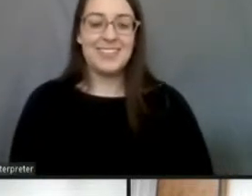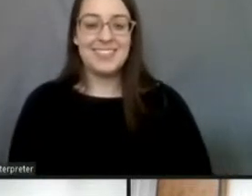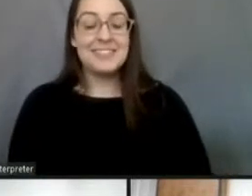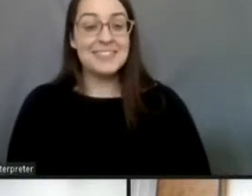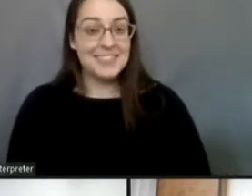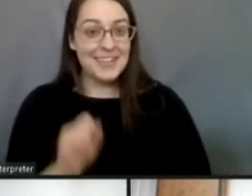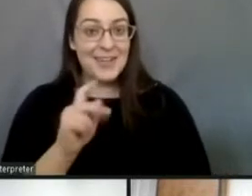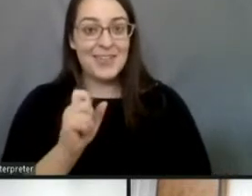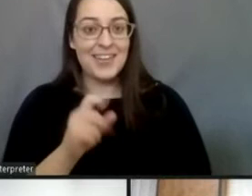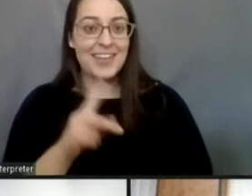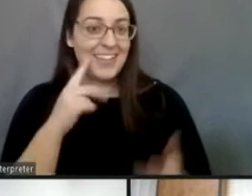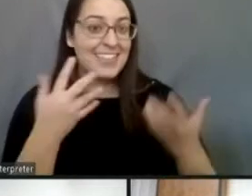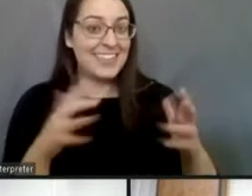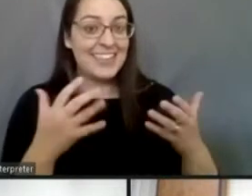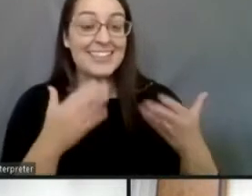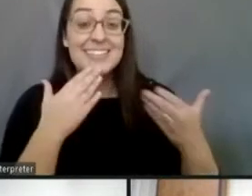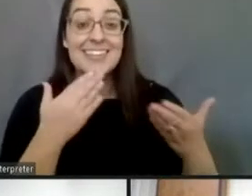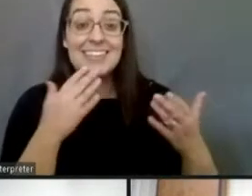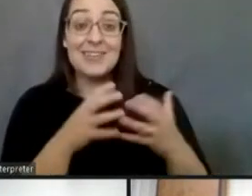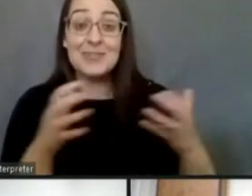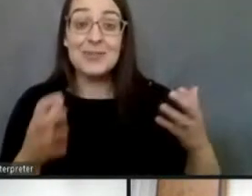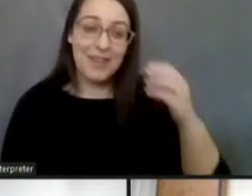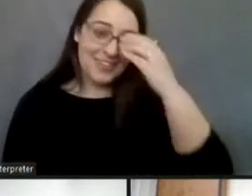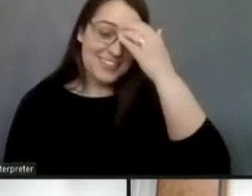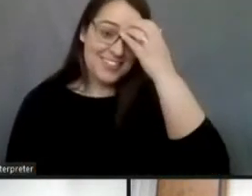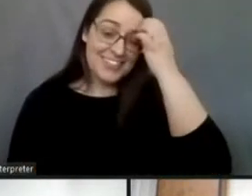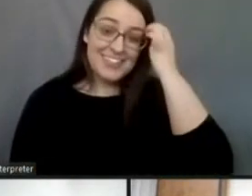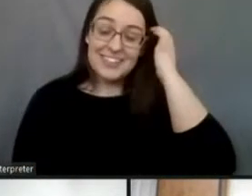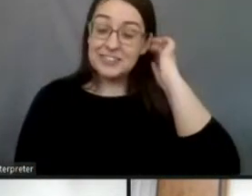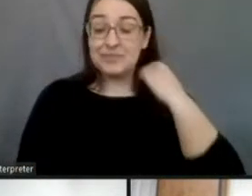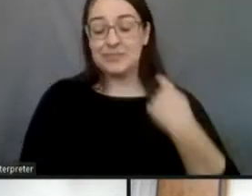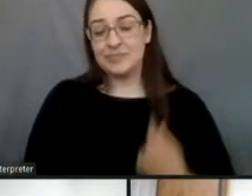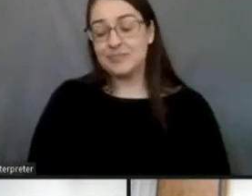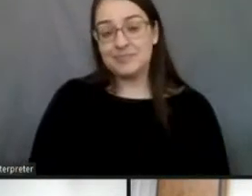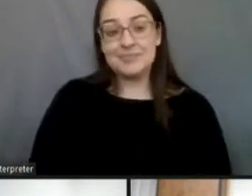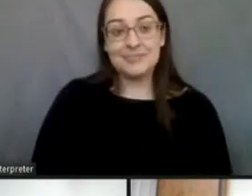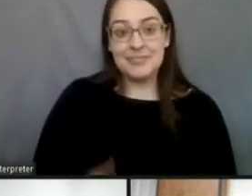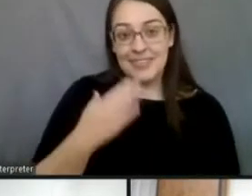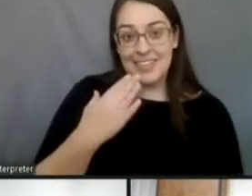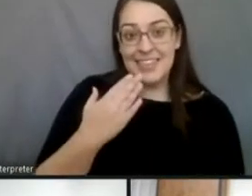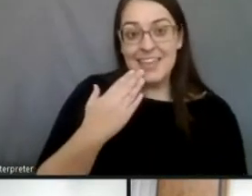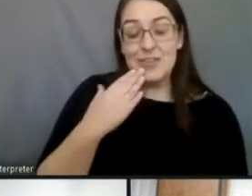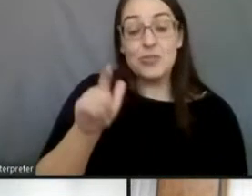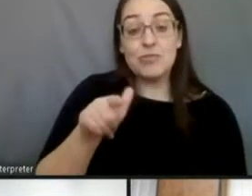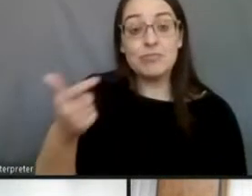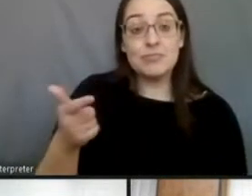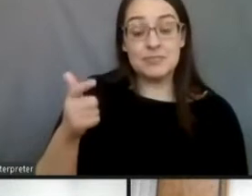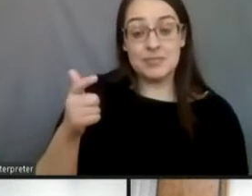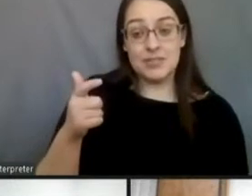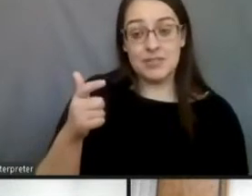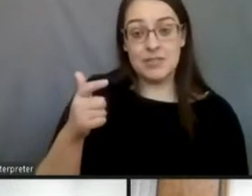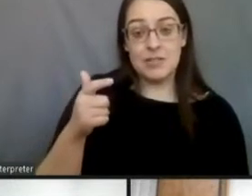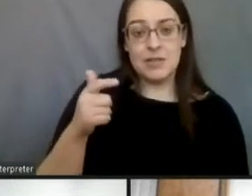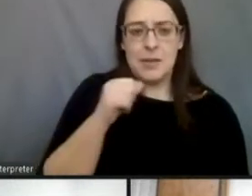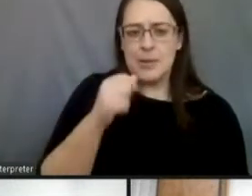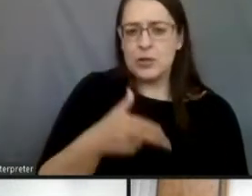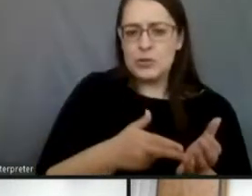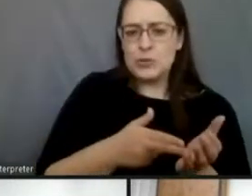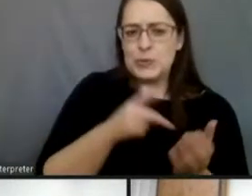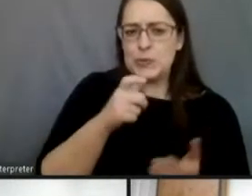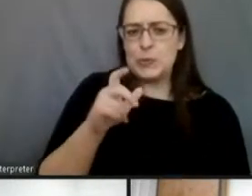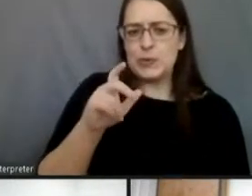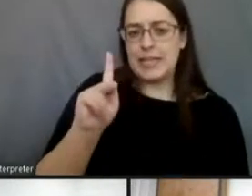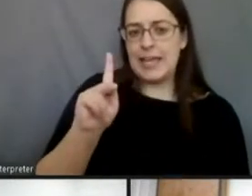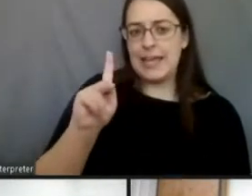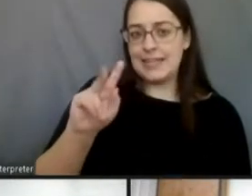All righty, I think that has me covered. Thank you very much. Thank you, Aaron. Let's now go to, I'm not sure who we have on here, anyone